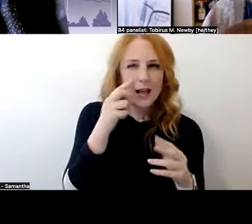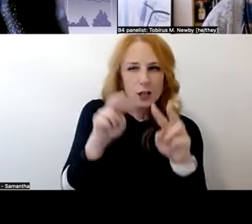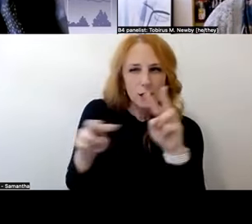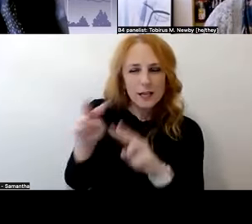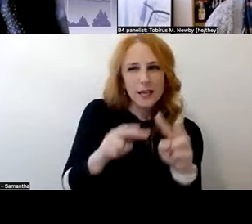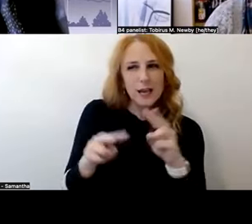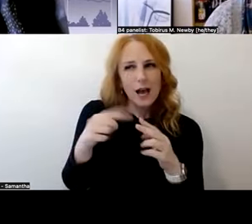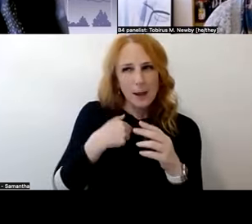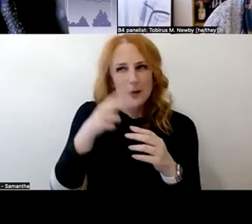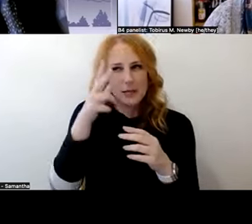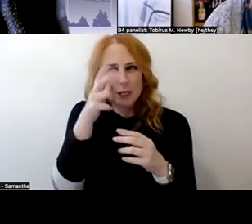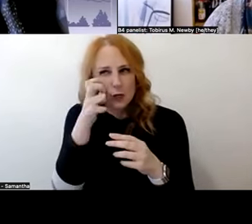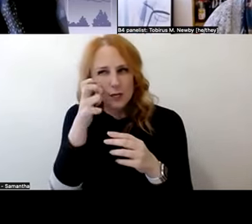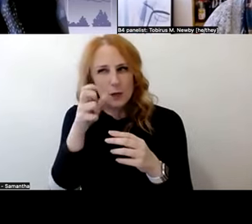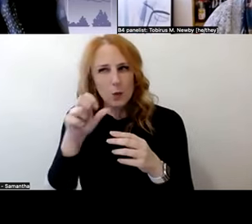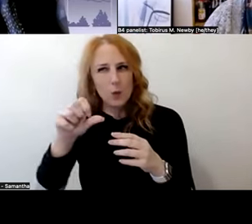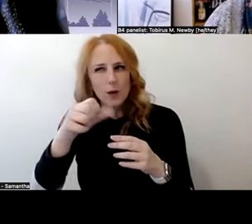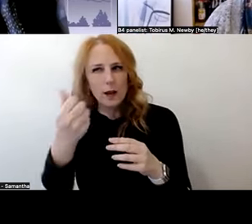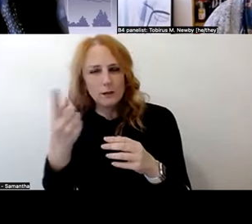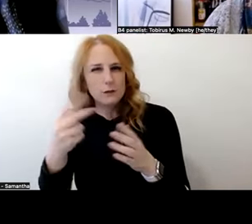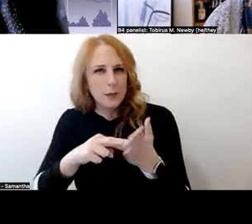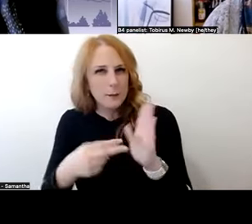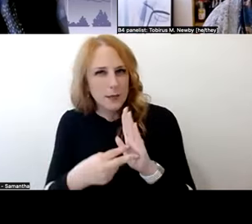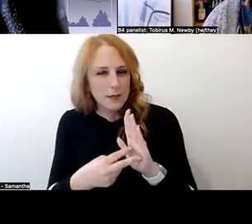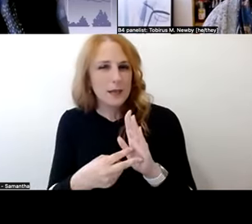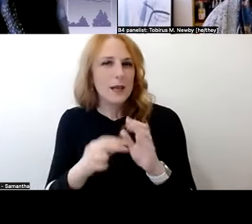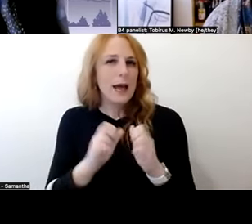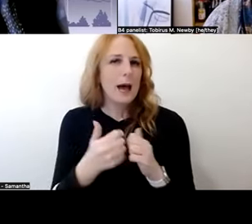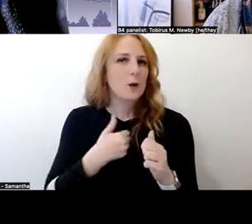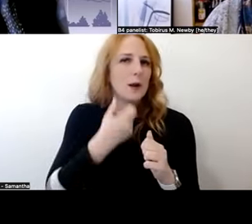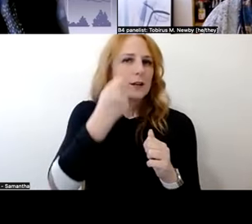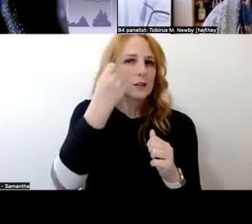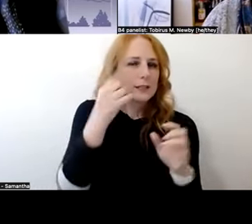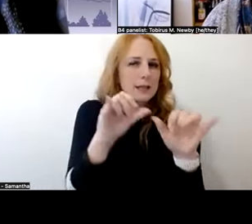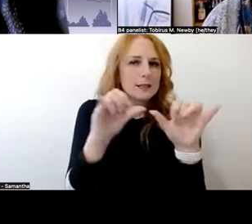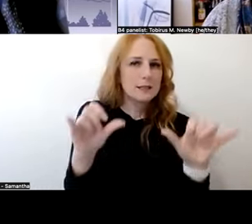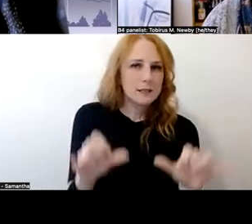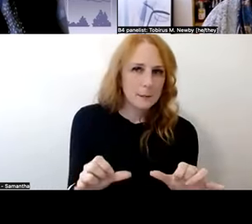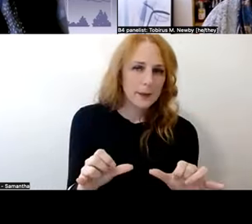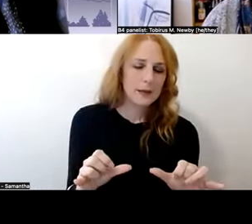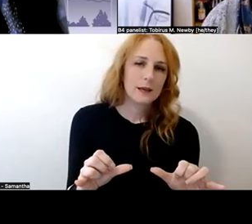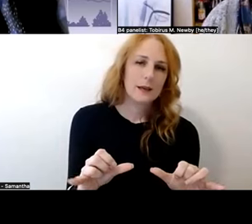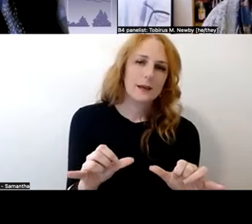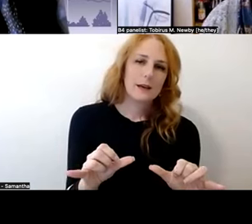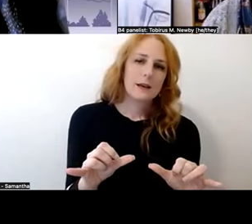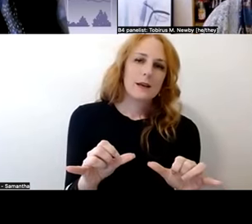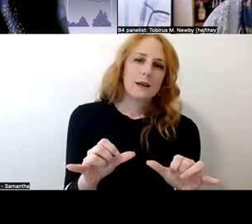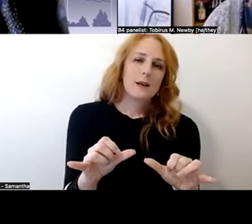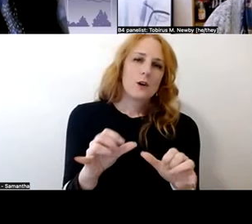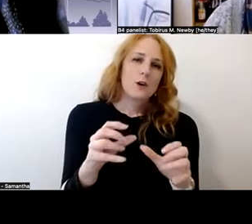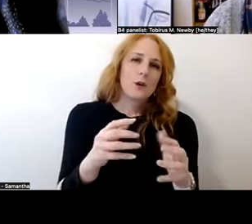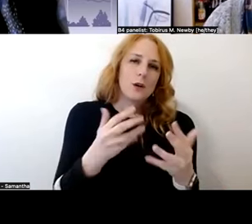on what I'm hearing, right? And how do I understand the systemic, the interpersonal,